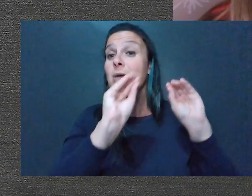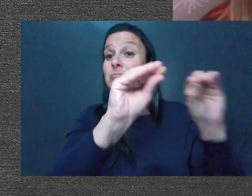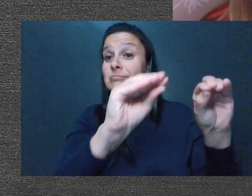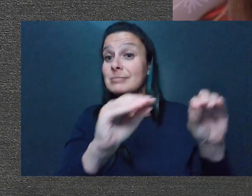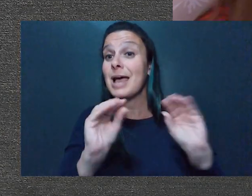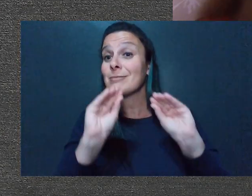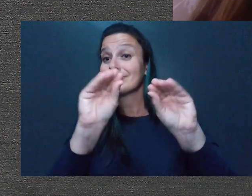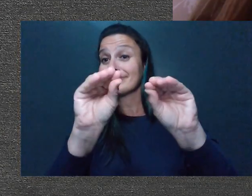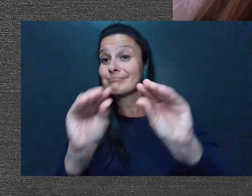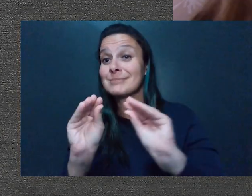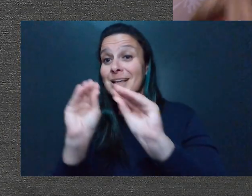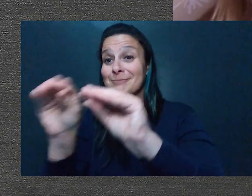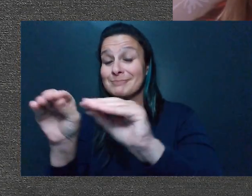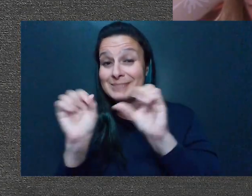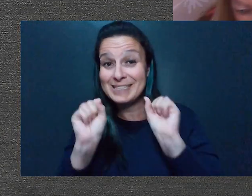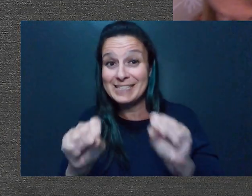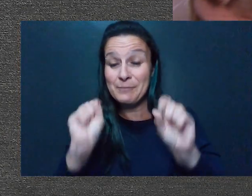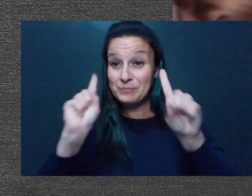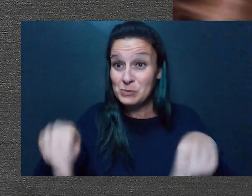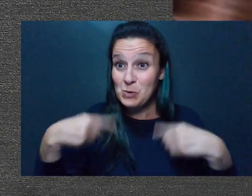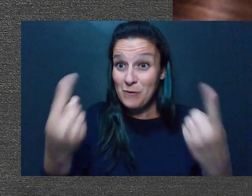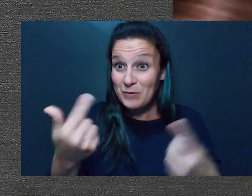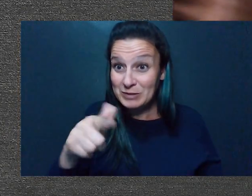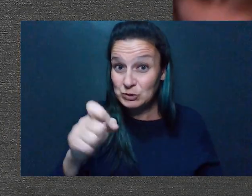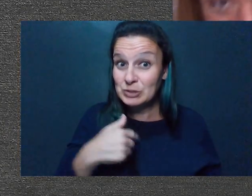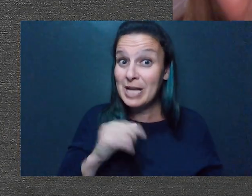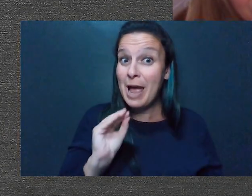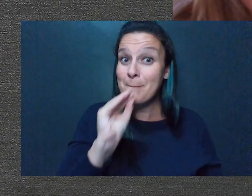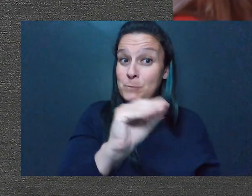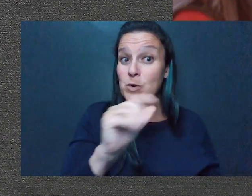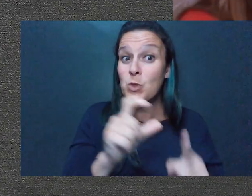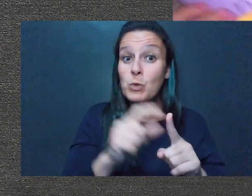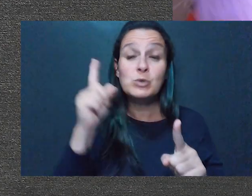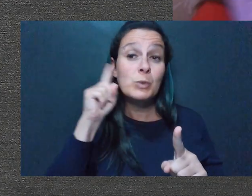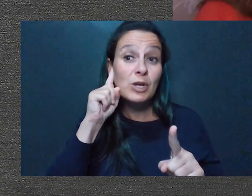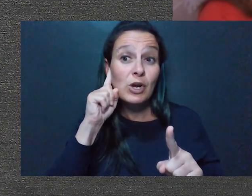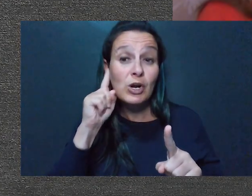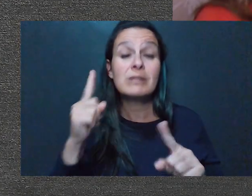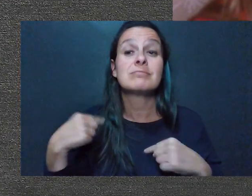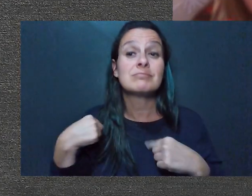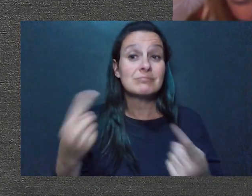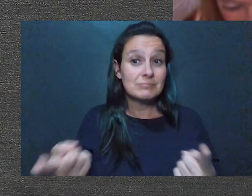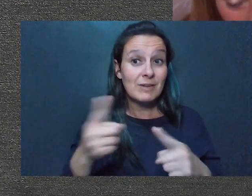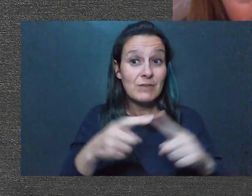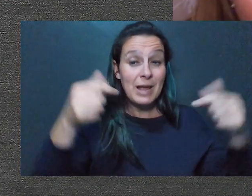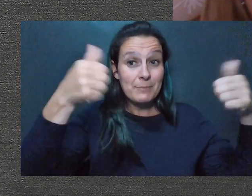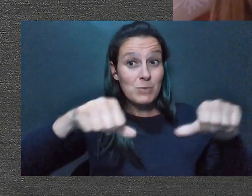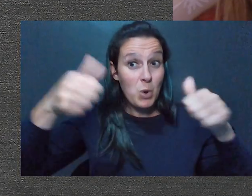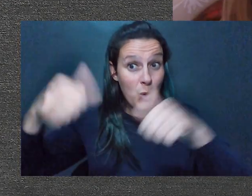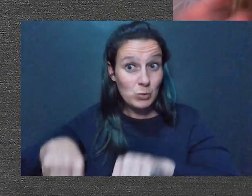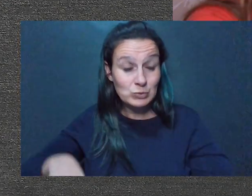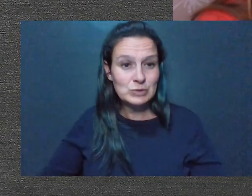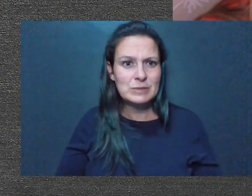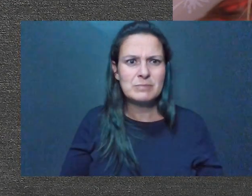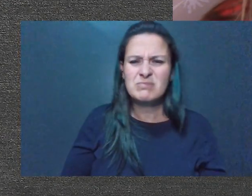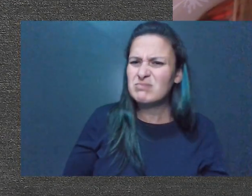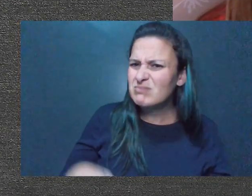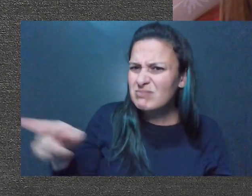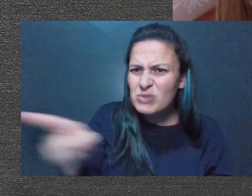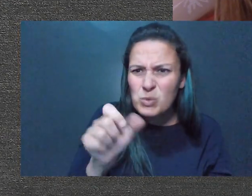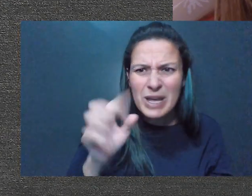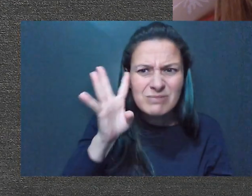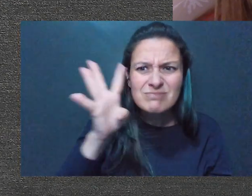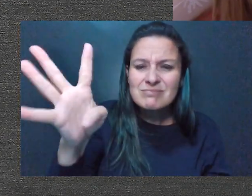them. So far, George, I have put in the words that we heard on the posters. But you can always think